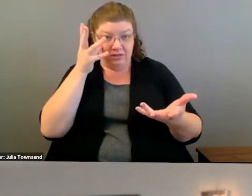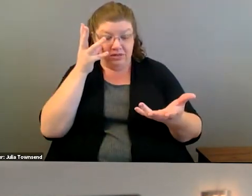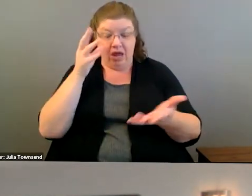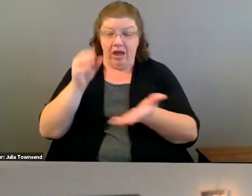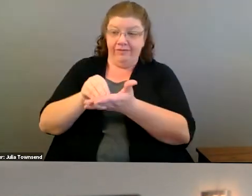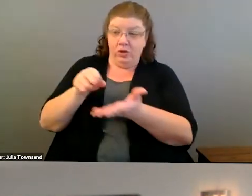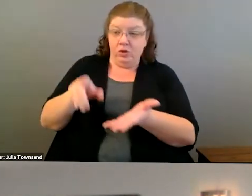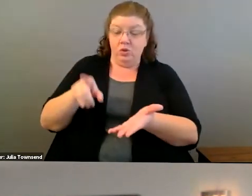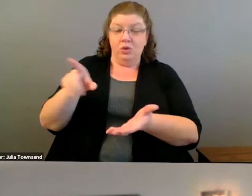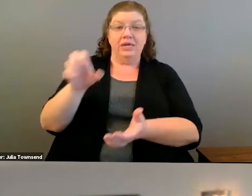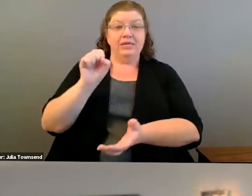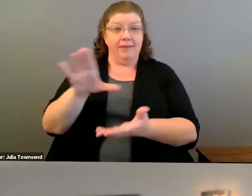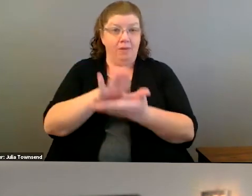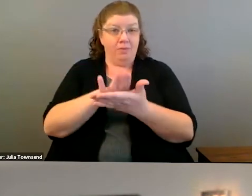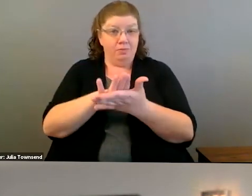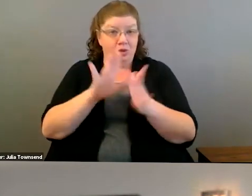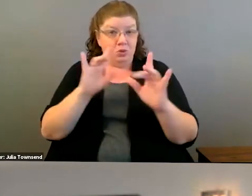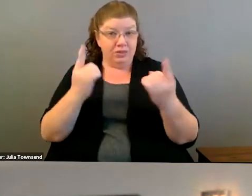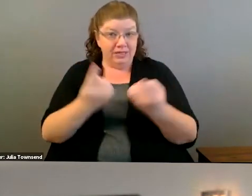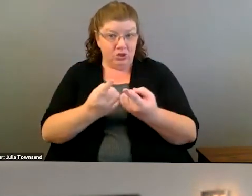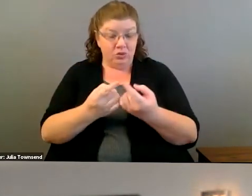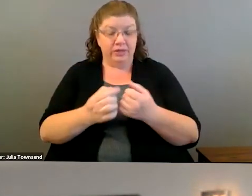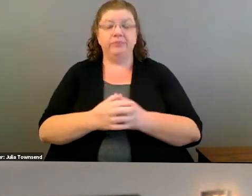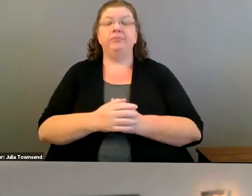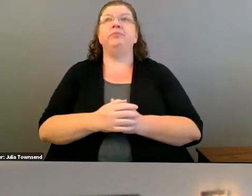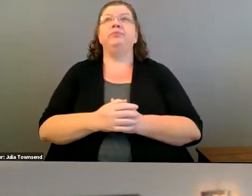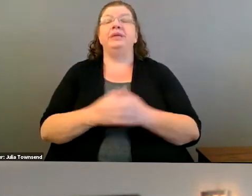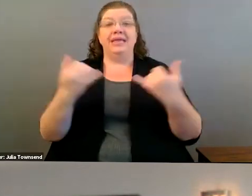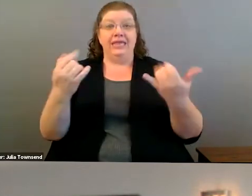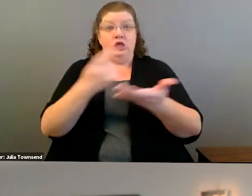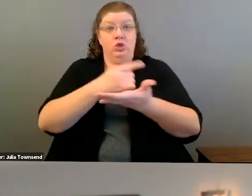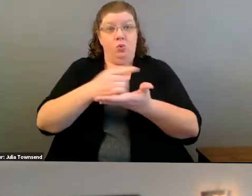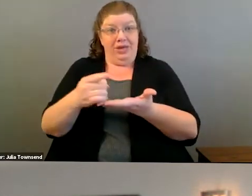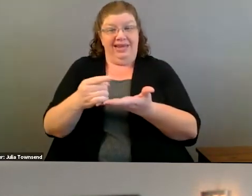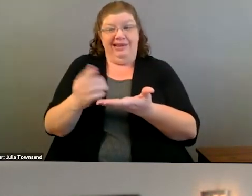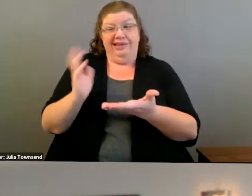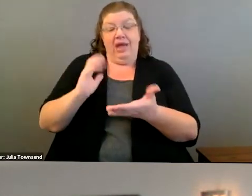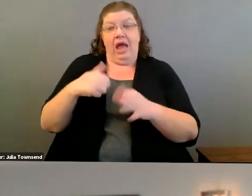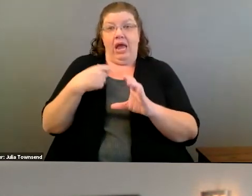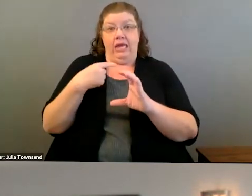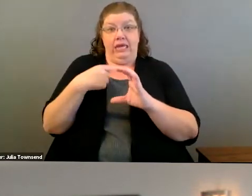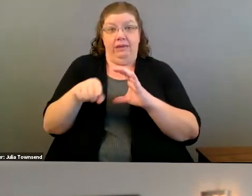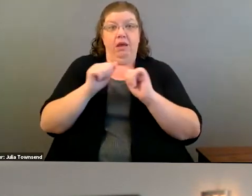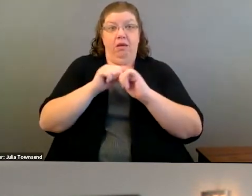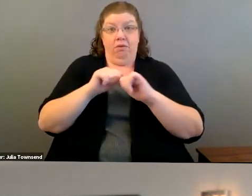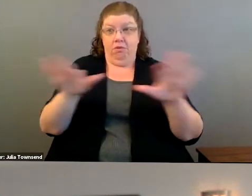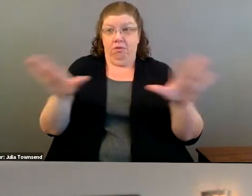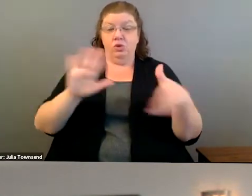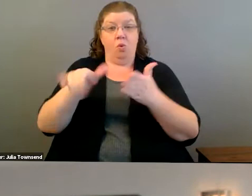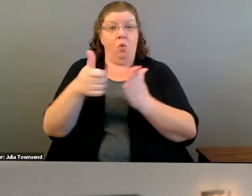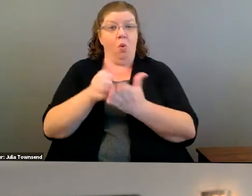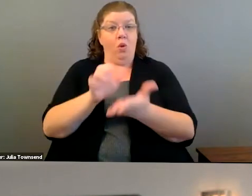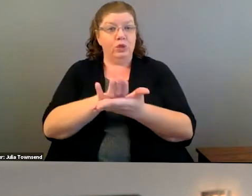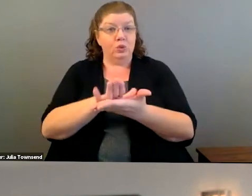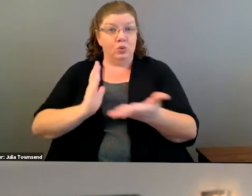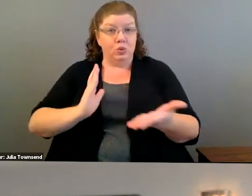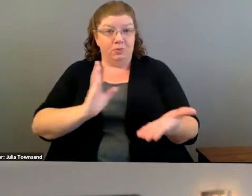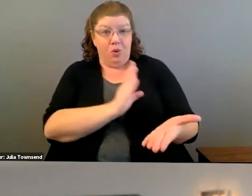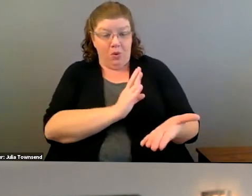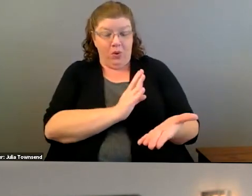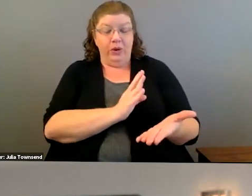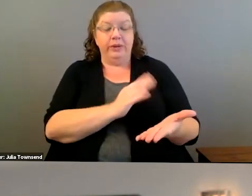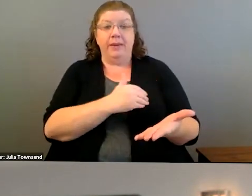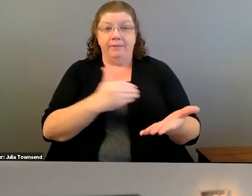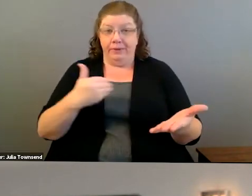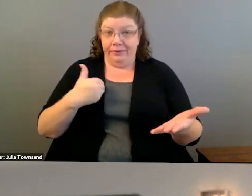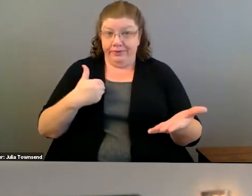student in Santa Barbara School District. Earlier this week, I sent out an email to all school board